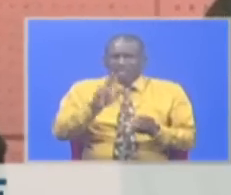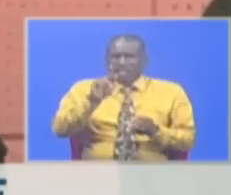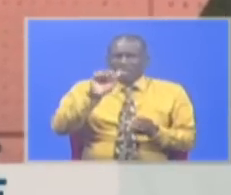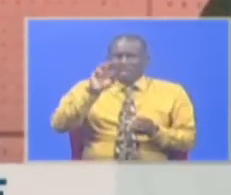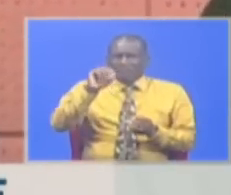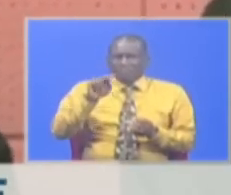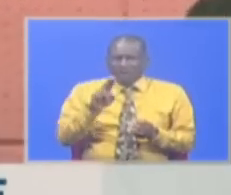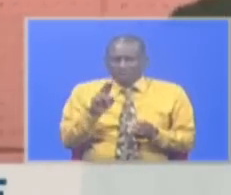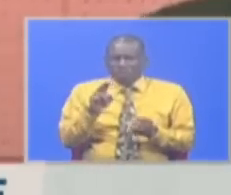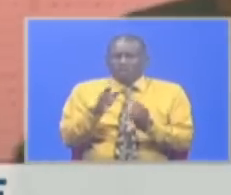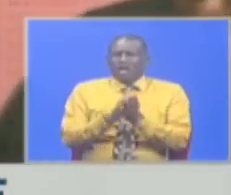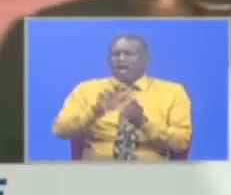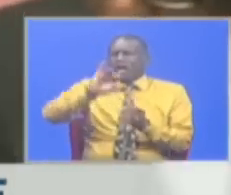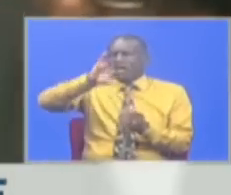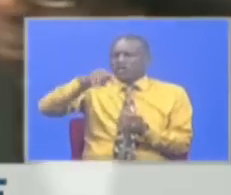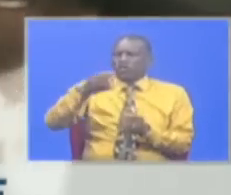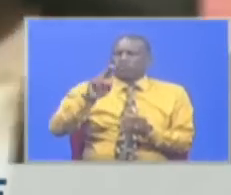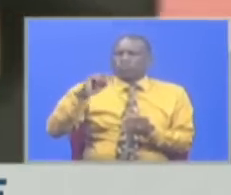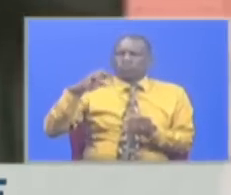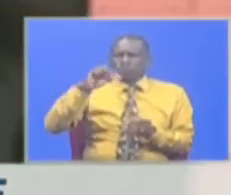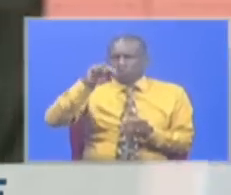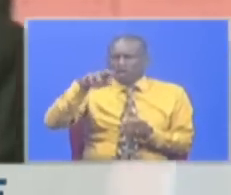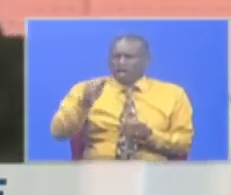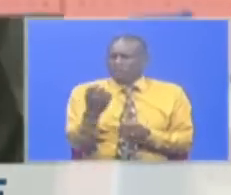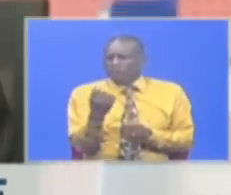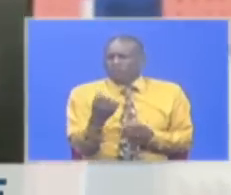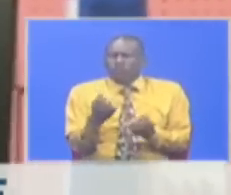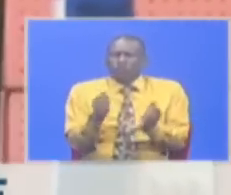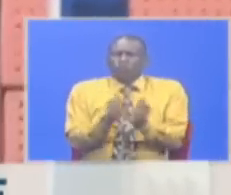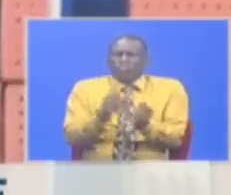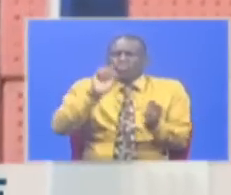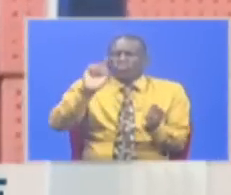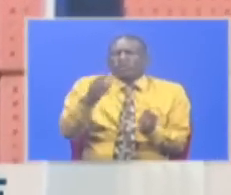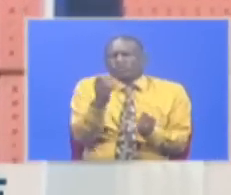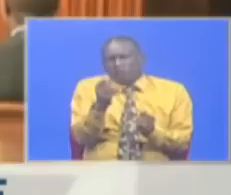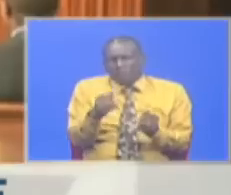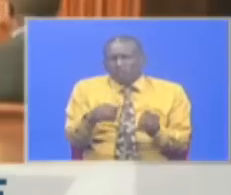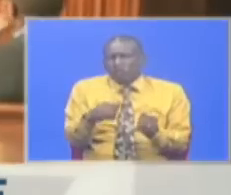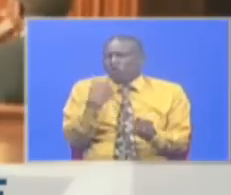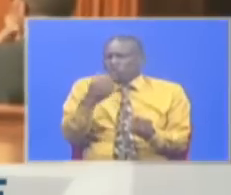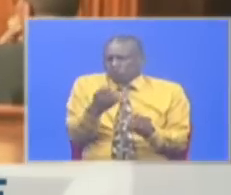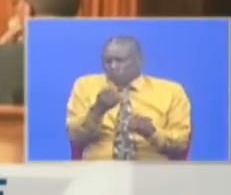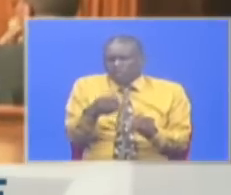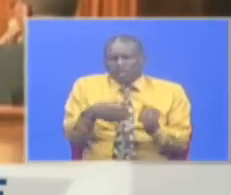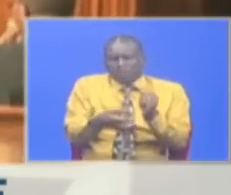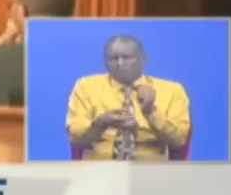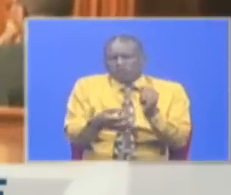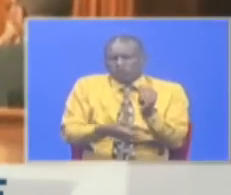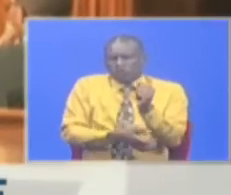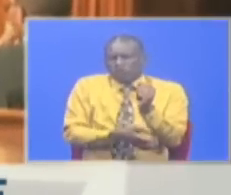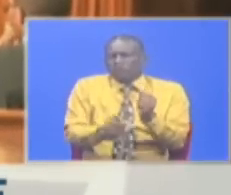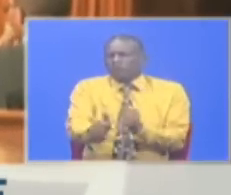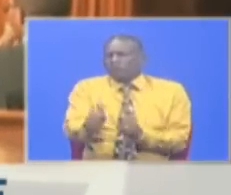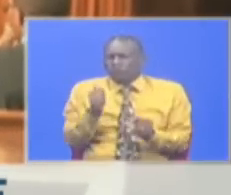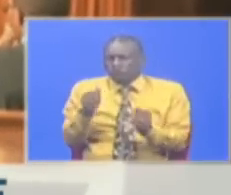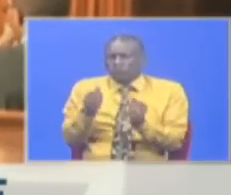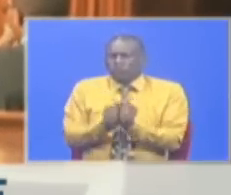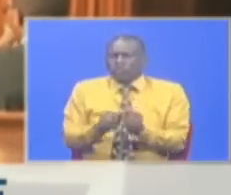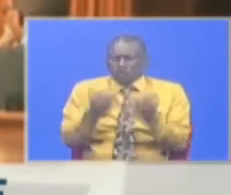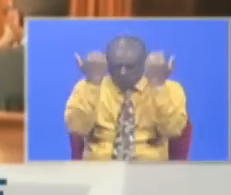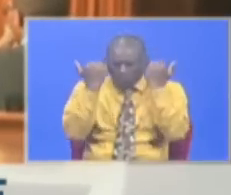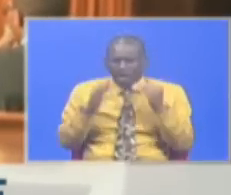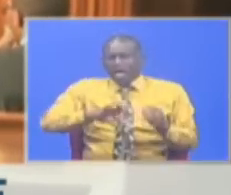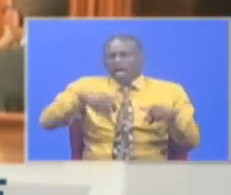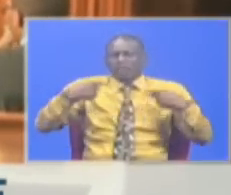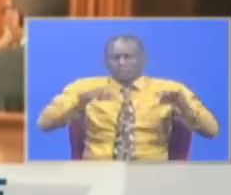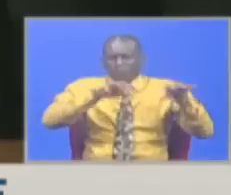Njuguna are just a few among thousands of Kenyans swindled by lawyers. Many more continue to suffer at the hands